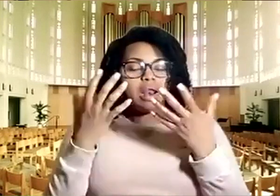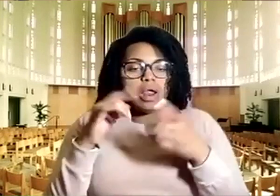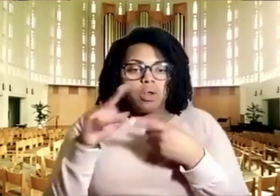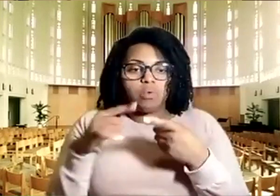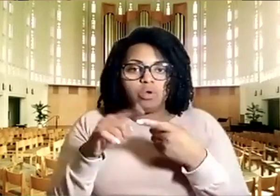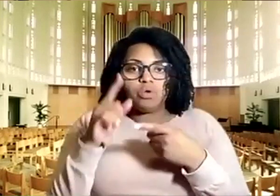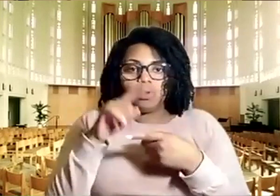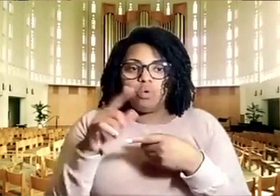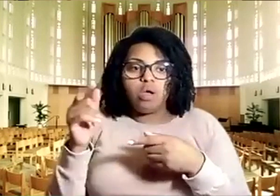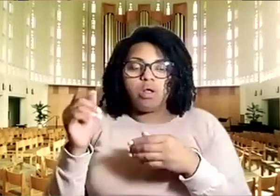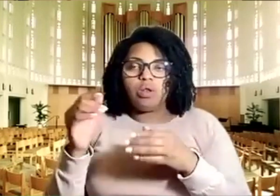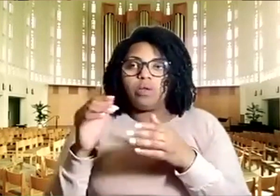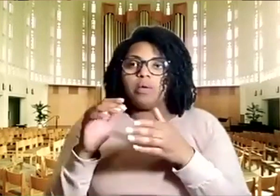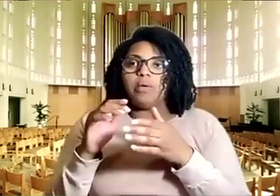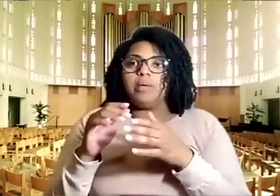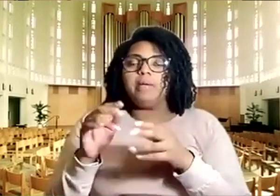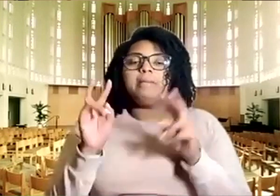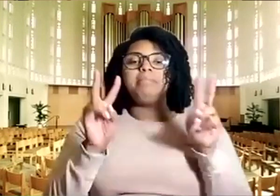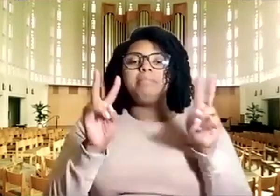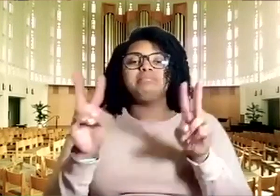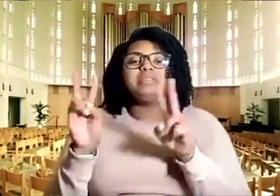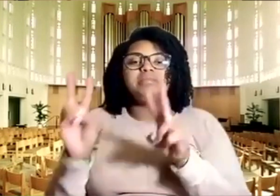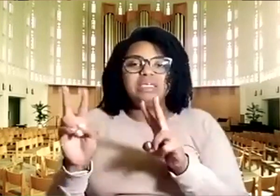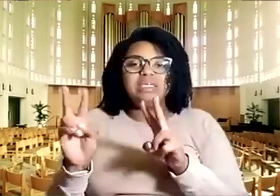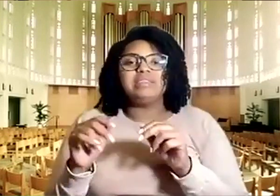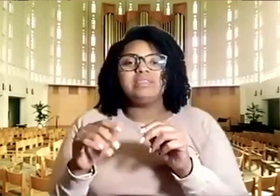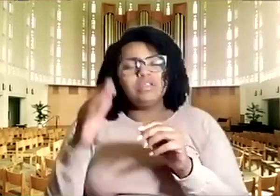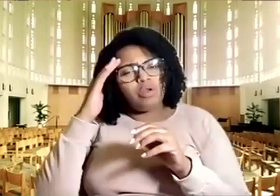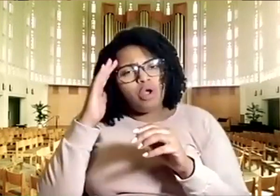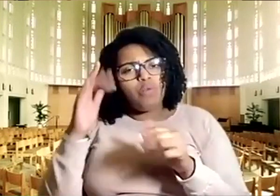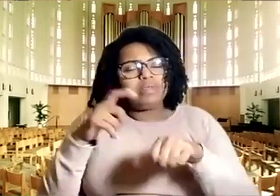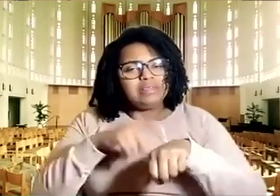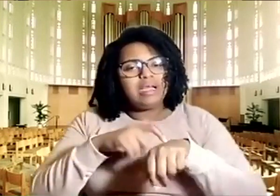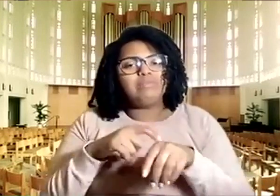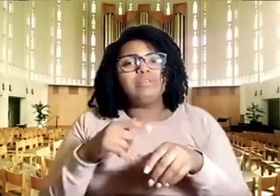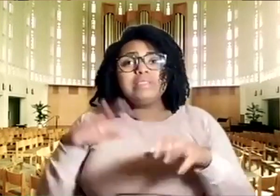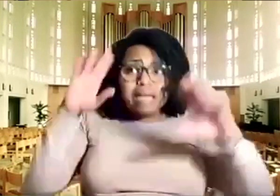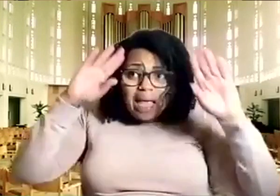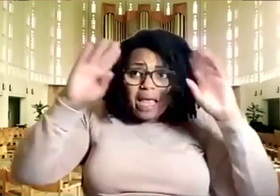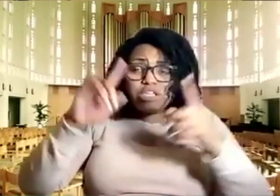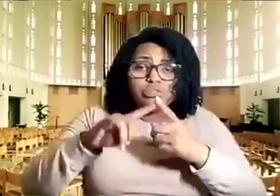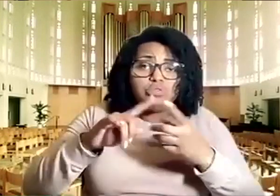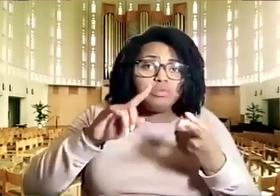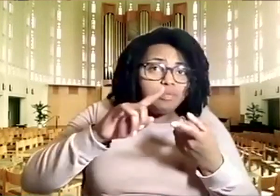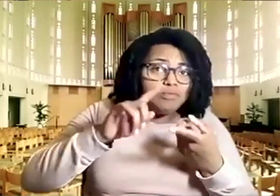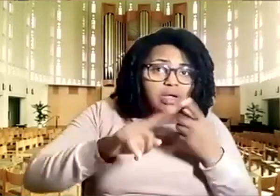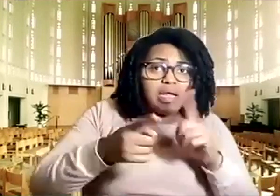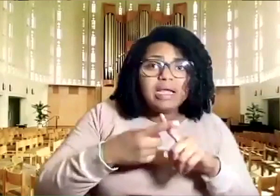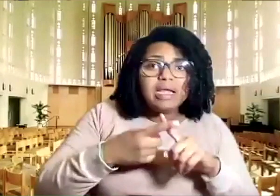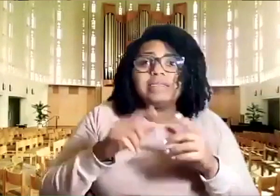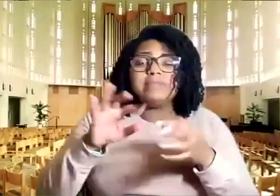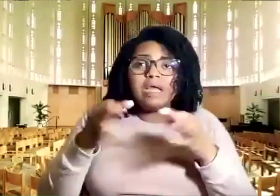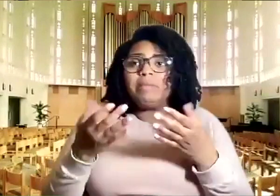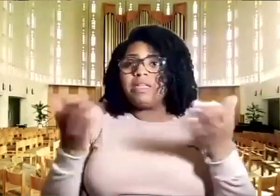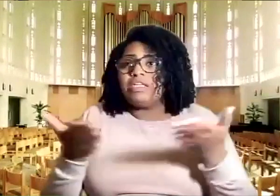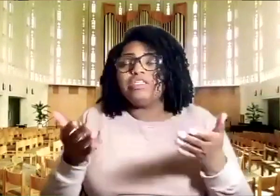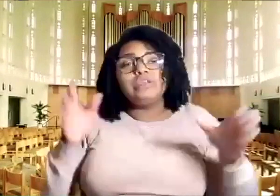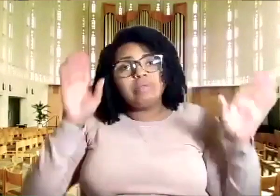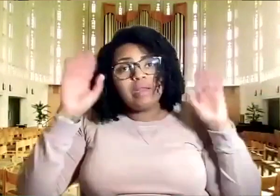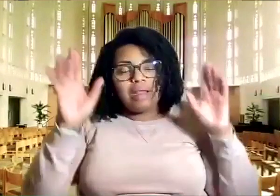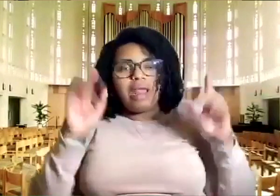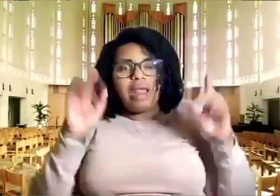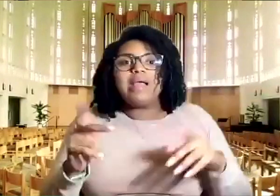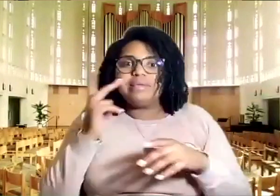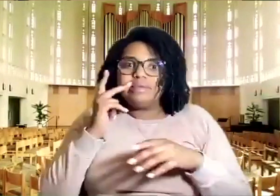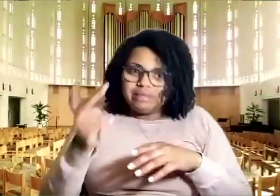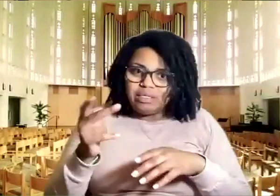and the camera is panning, and you know, it's wonderful to be here with you. So some of